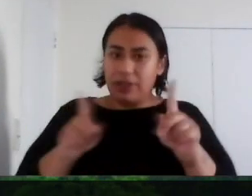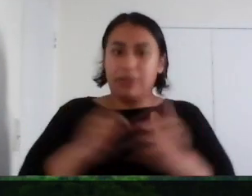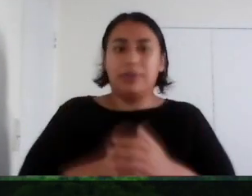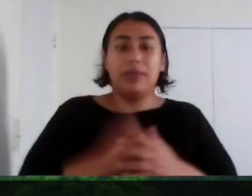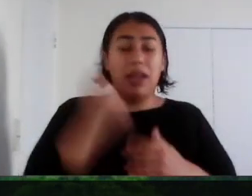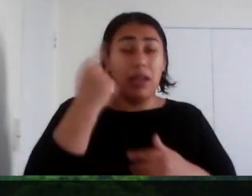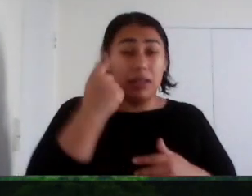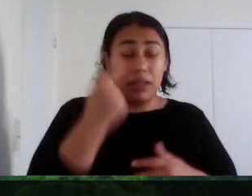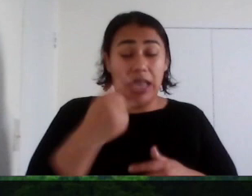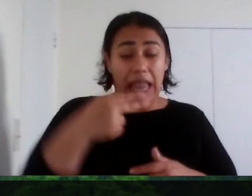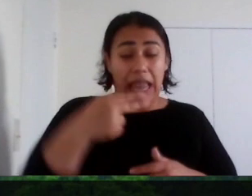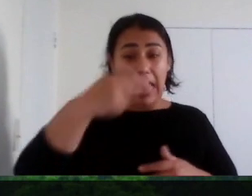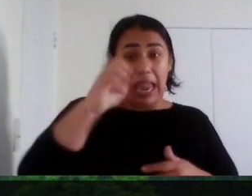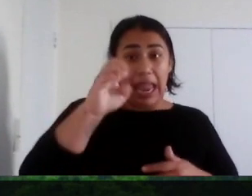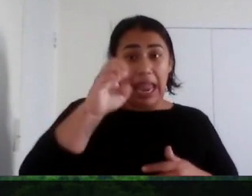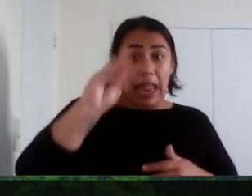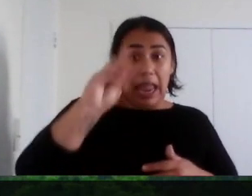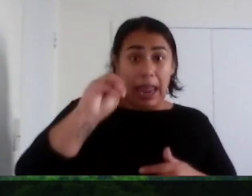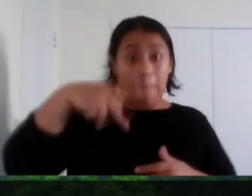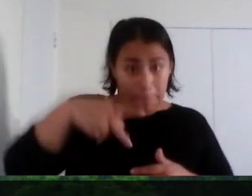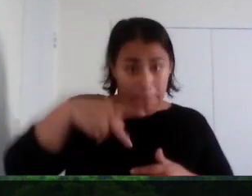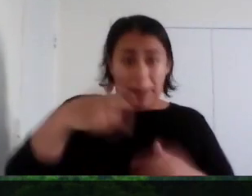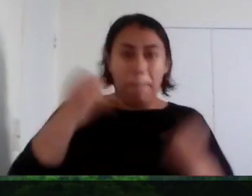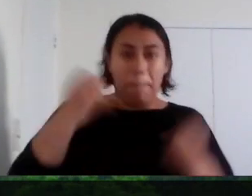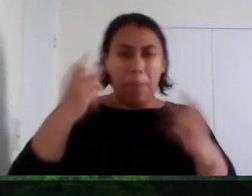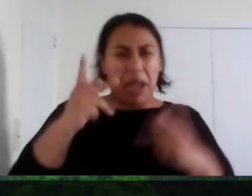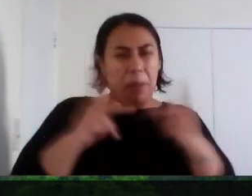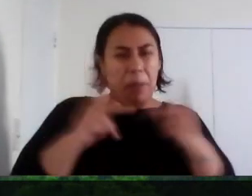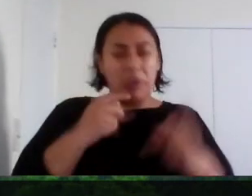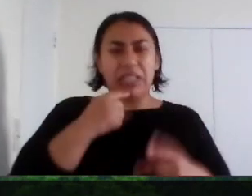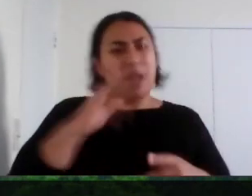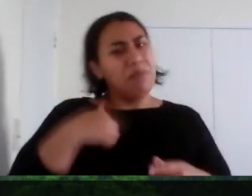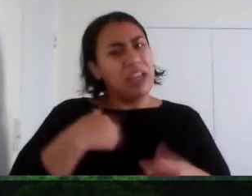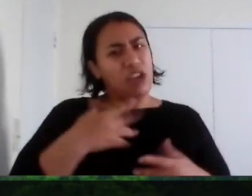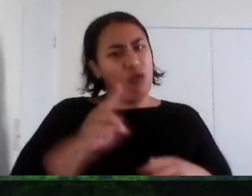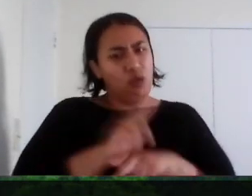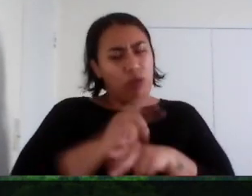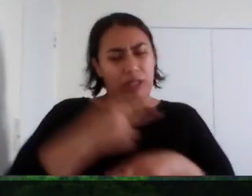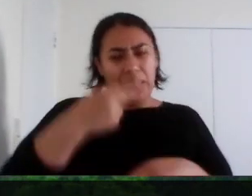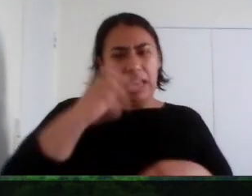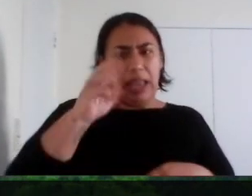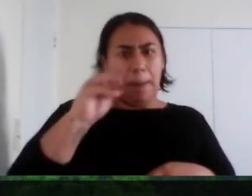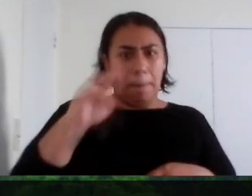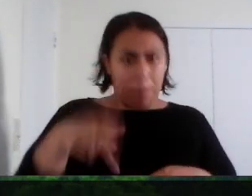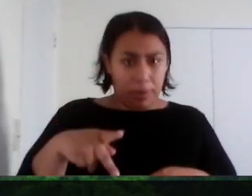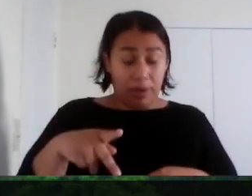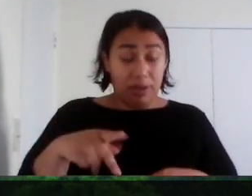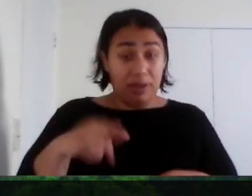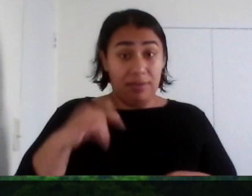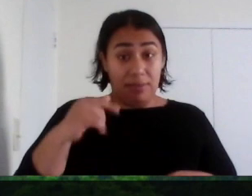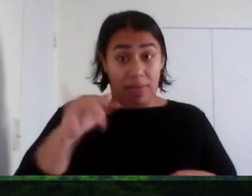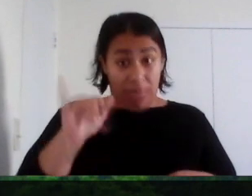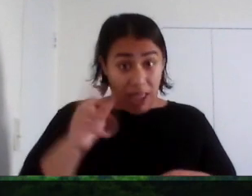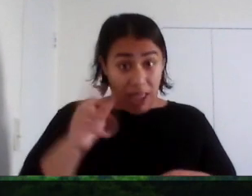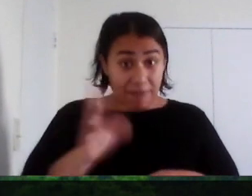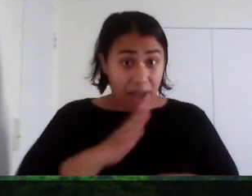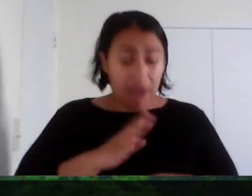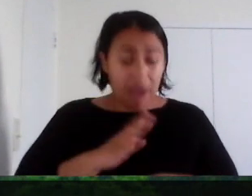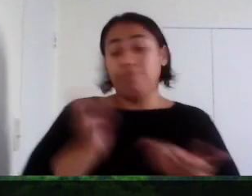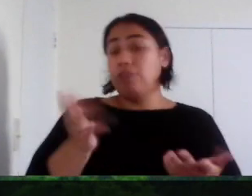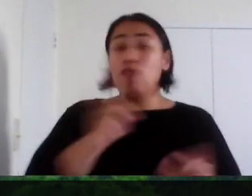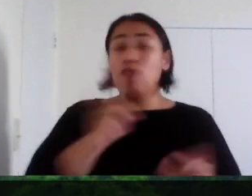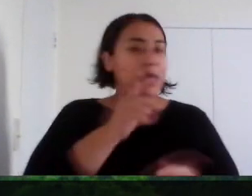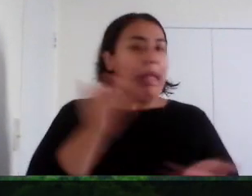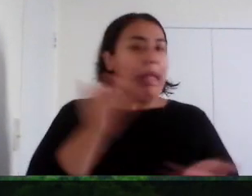CBD. Cannabis-derived CBD is often more robust in terpenes and other cannabinoids. And many of